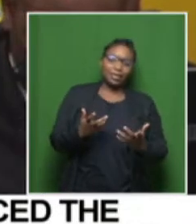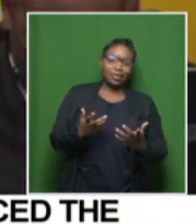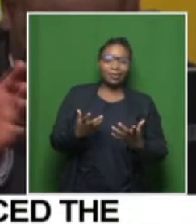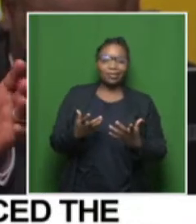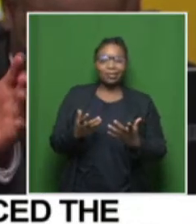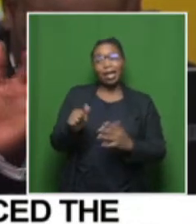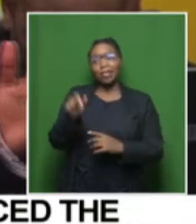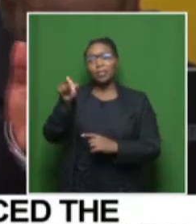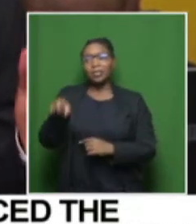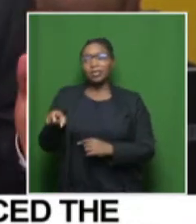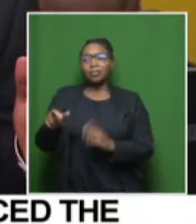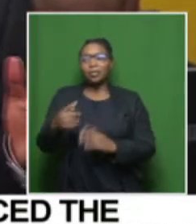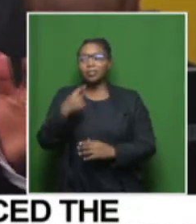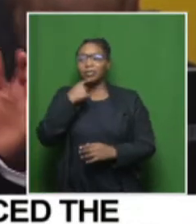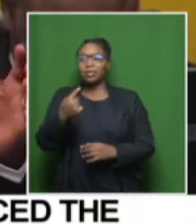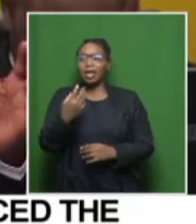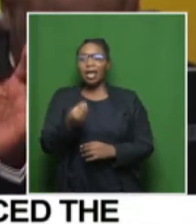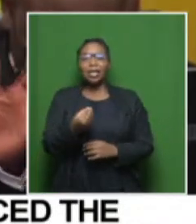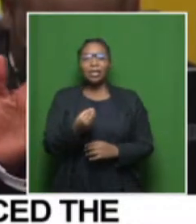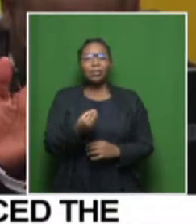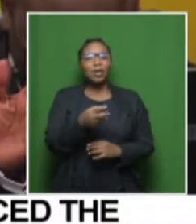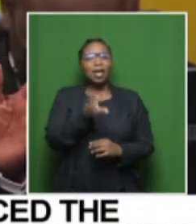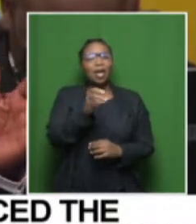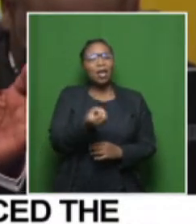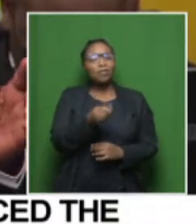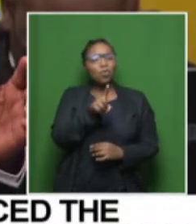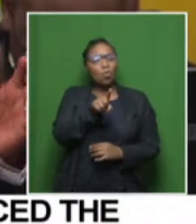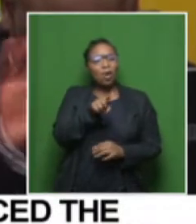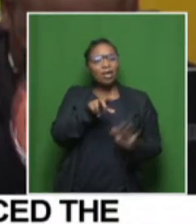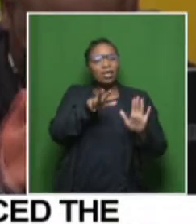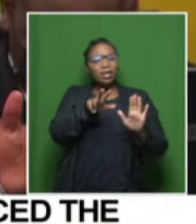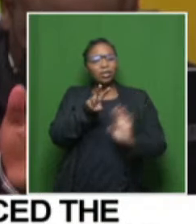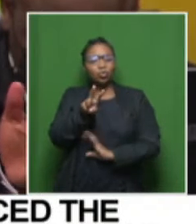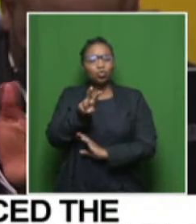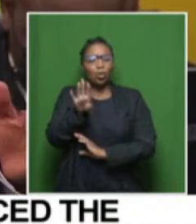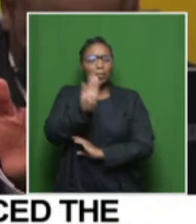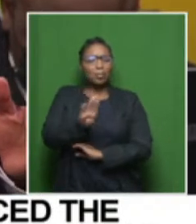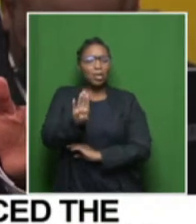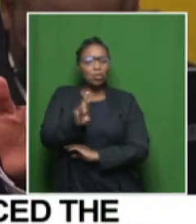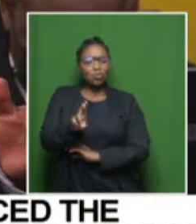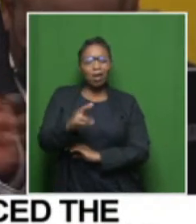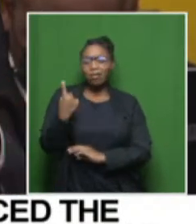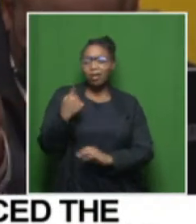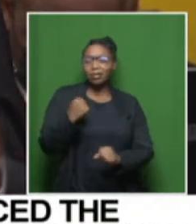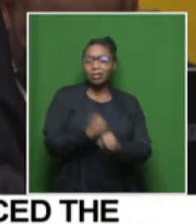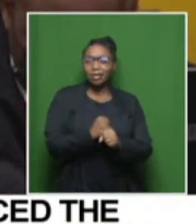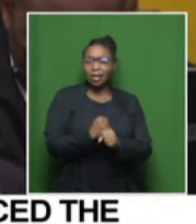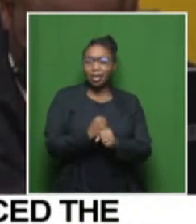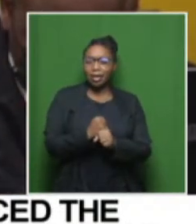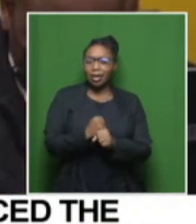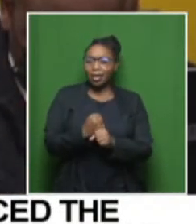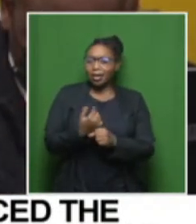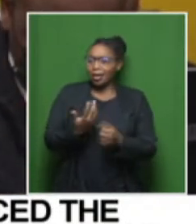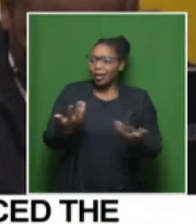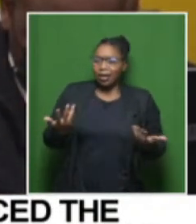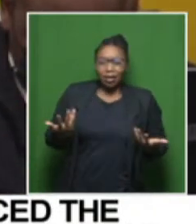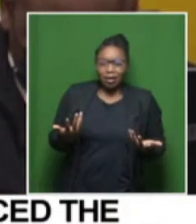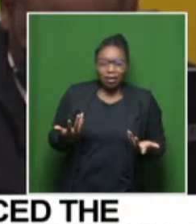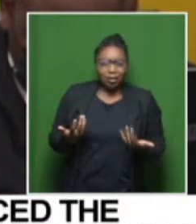somebody will say, oh, you said you have got 182 billion rand last year. You were transparent, you